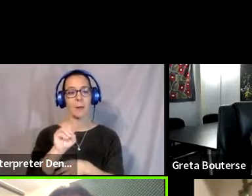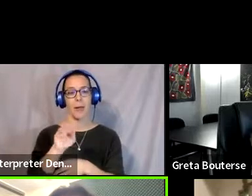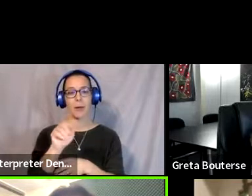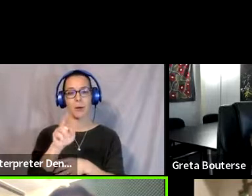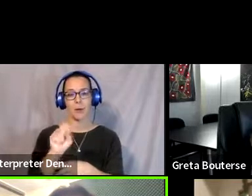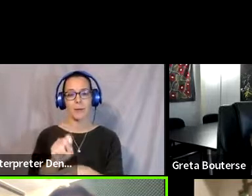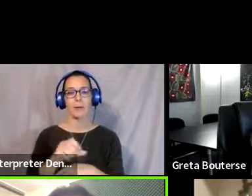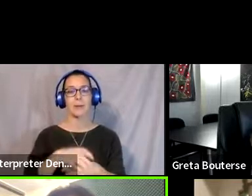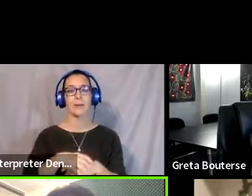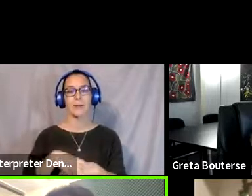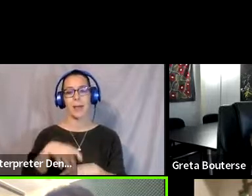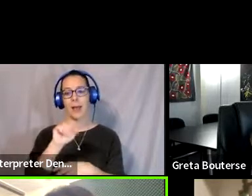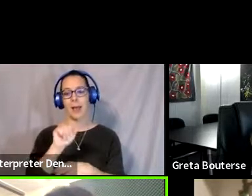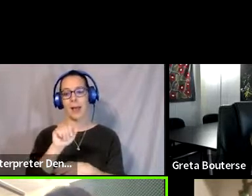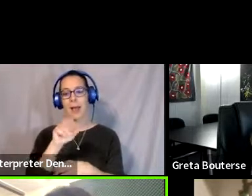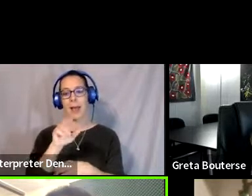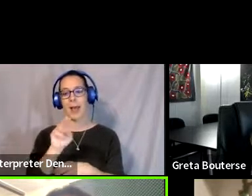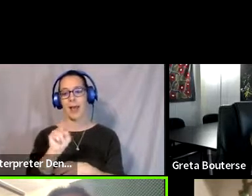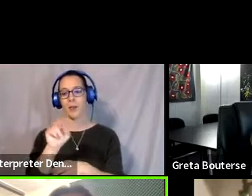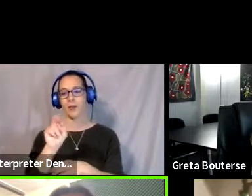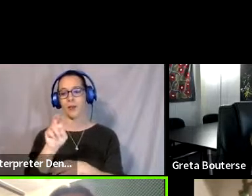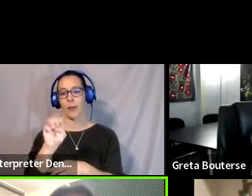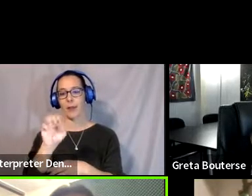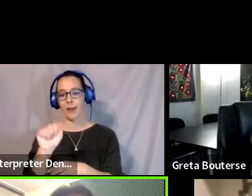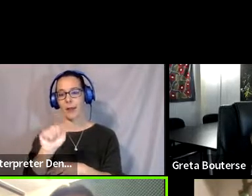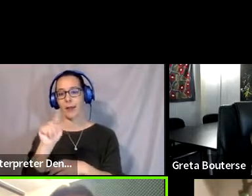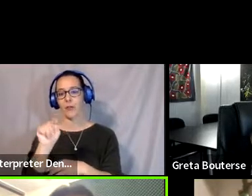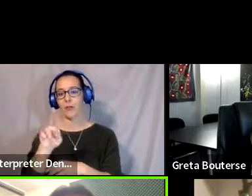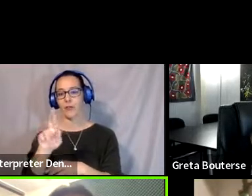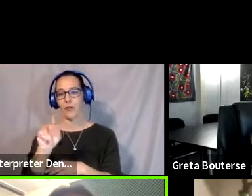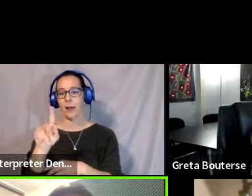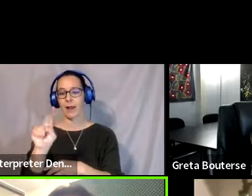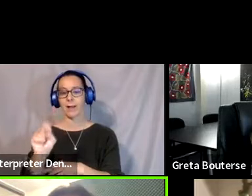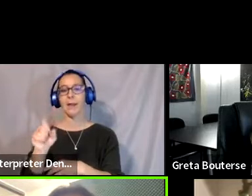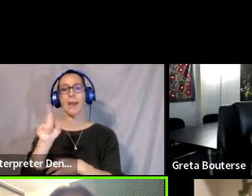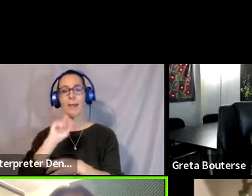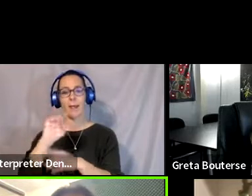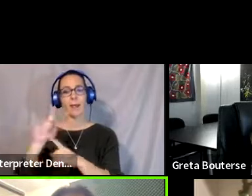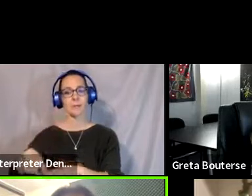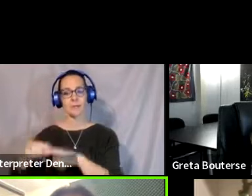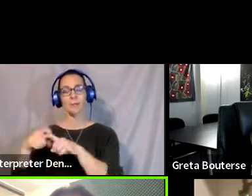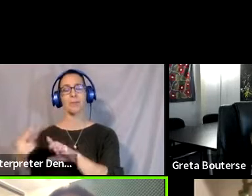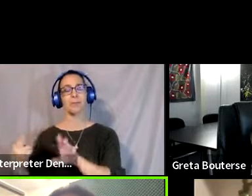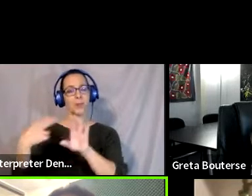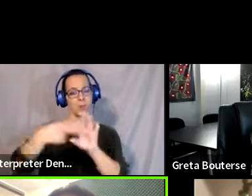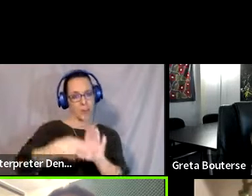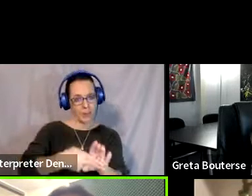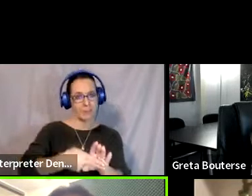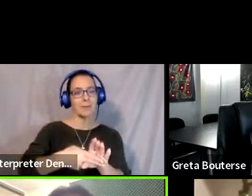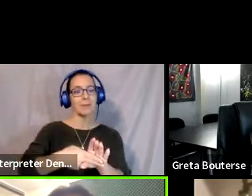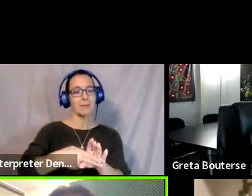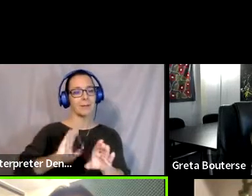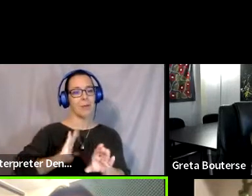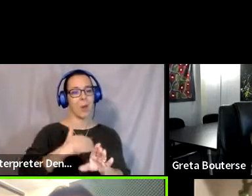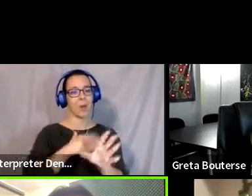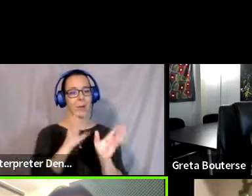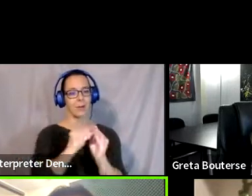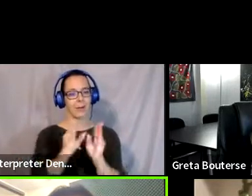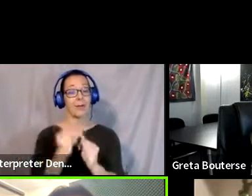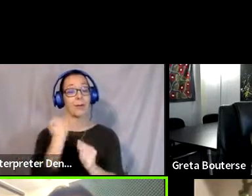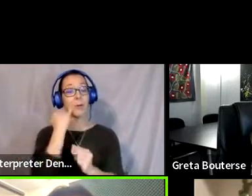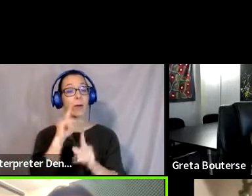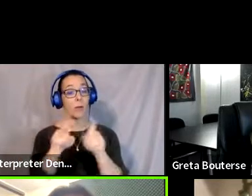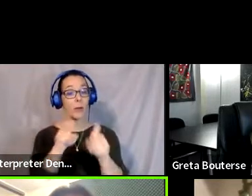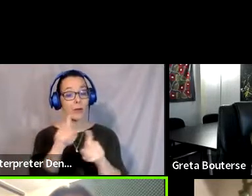Trackers, our middle school principal. They mostly take the time and join us to answer your